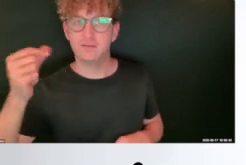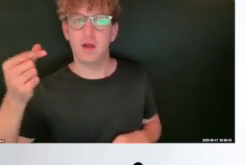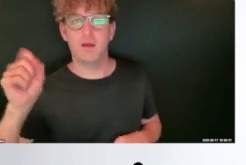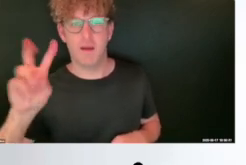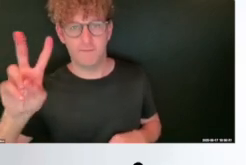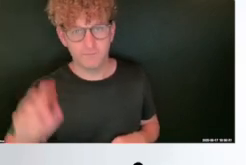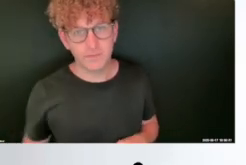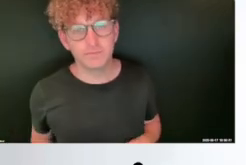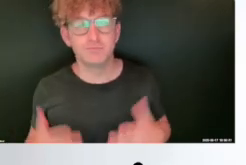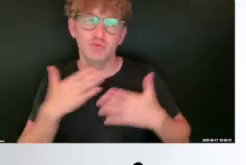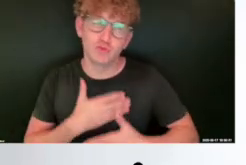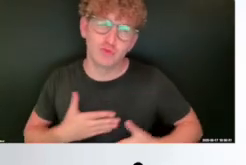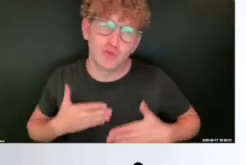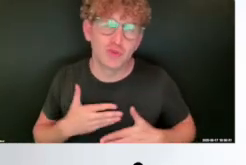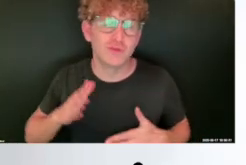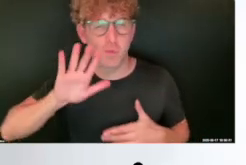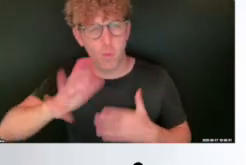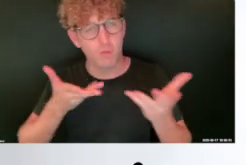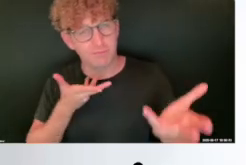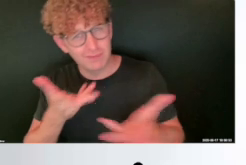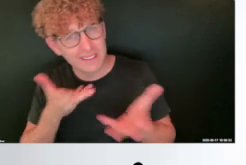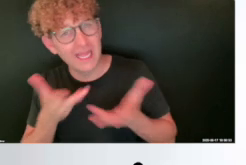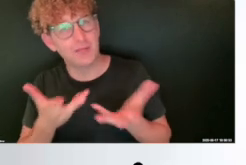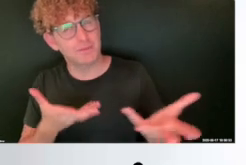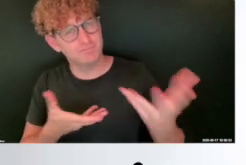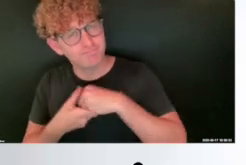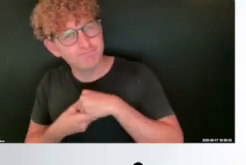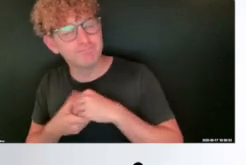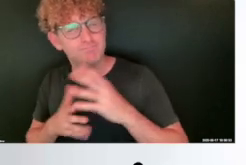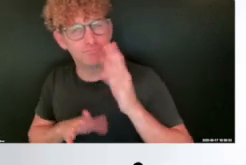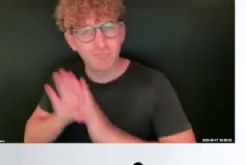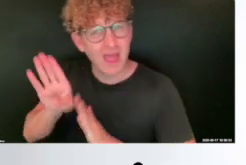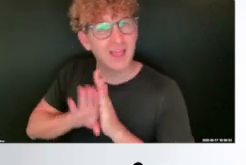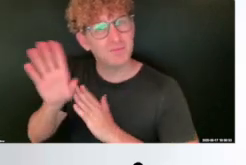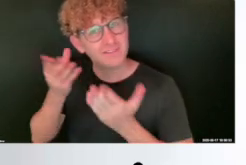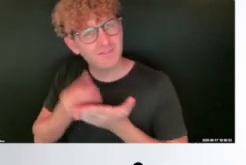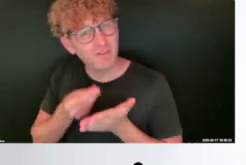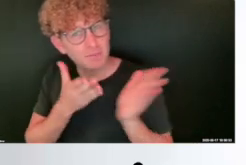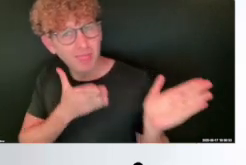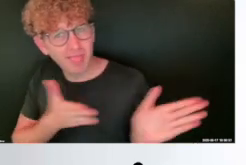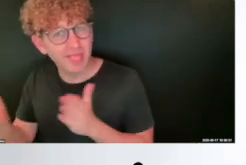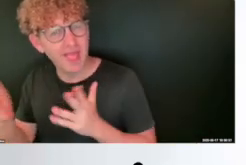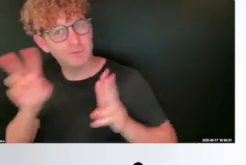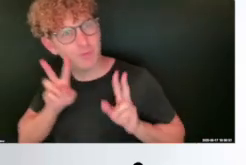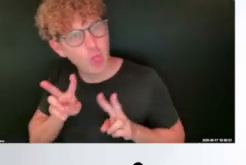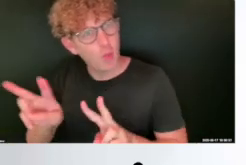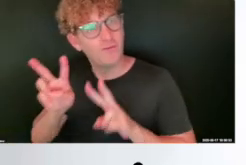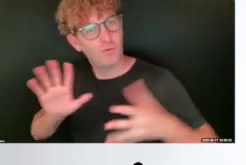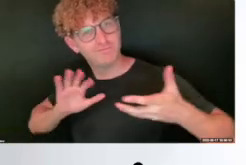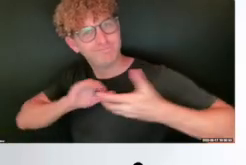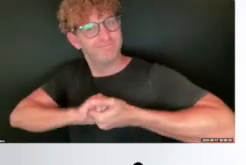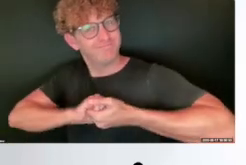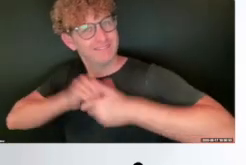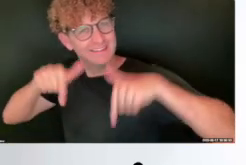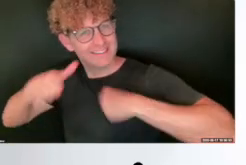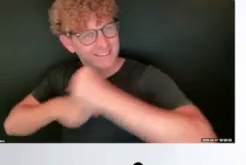Okay, thank you, funding plan team, for your presentations. I'll hand it over to Denise to facilitate the